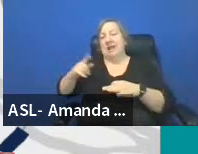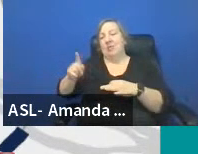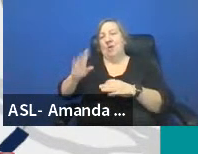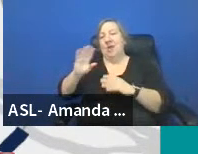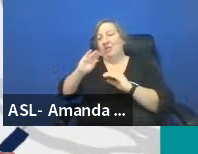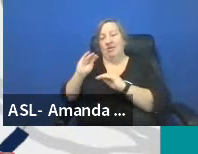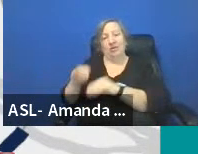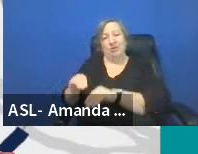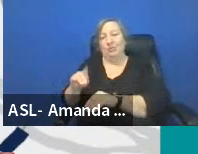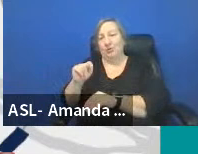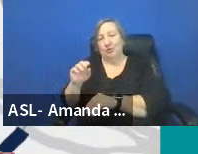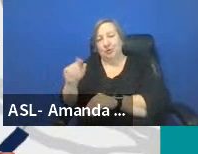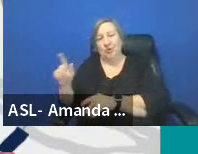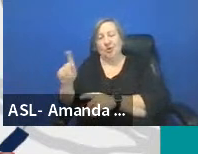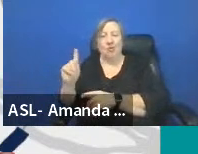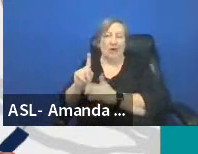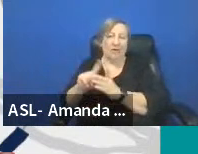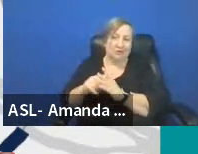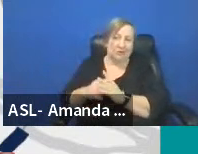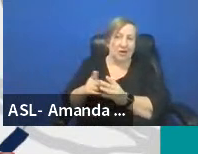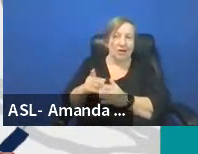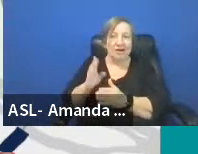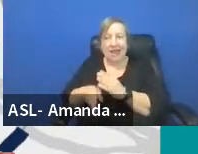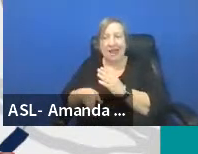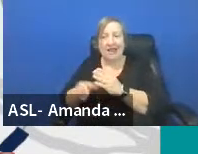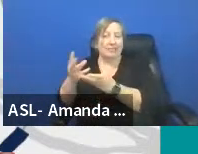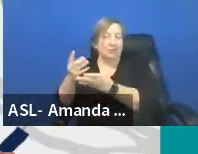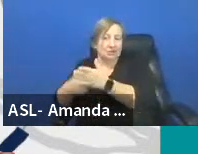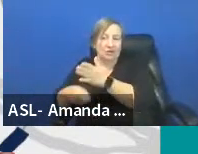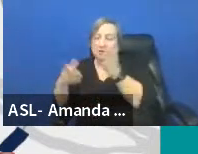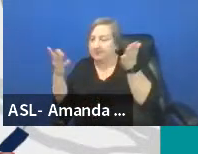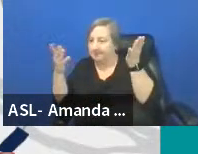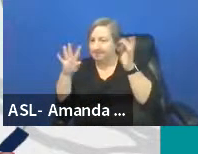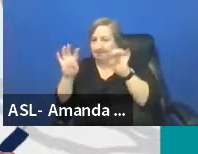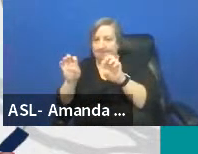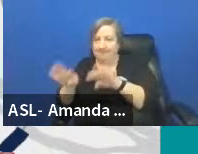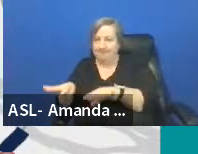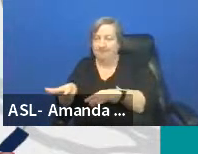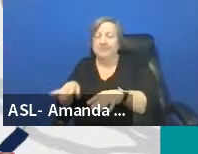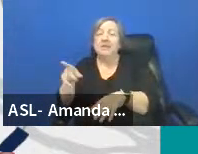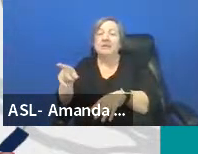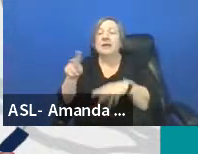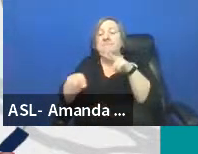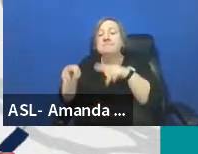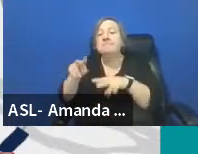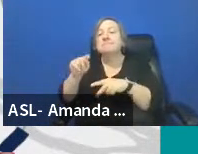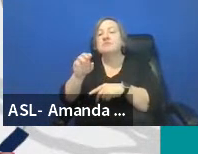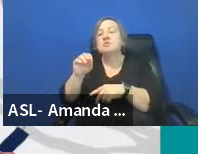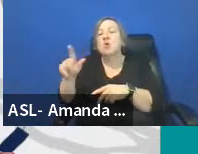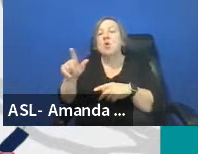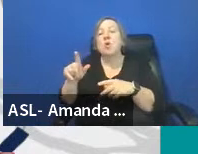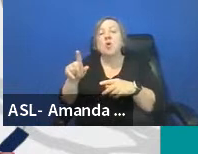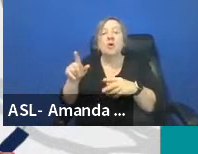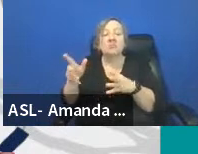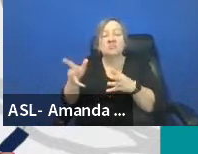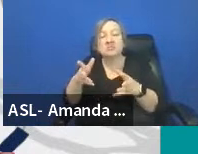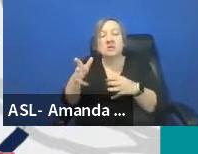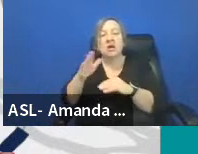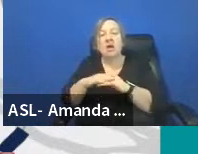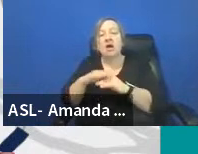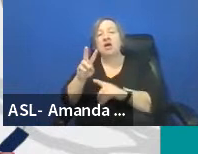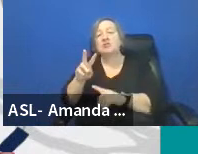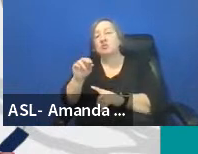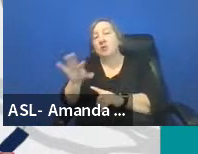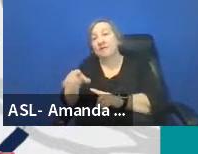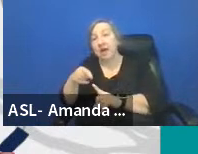will be, where they will start, where they will end, or how much it will cost. They are looking at tolling kind of just on 205.